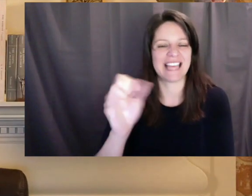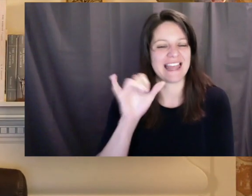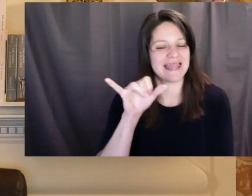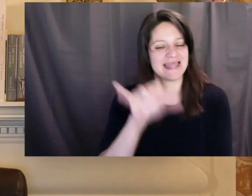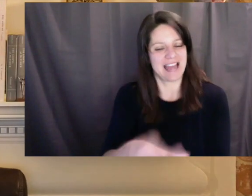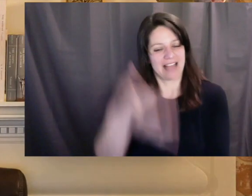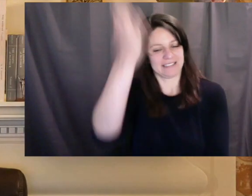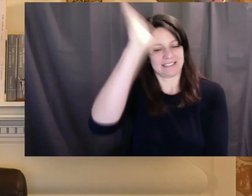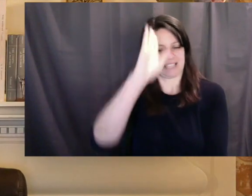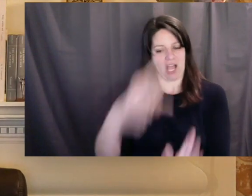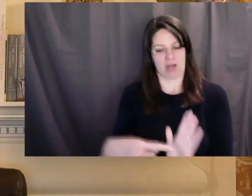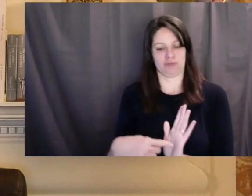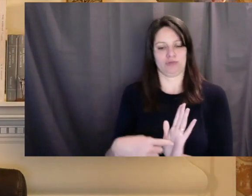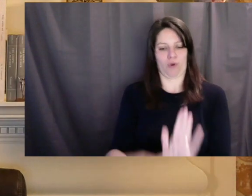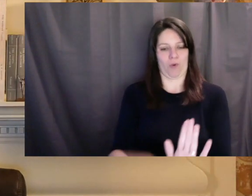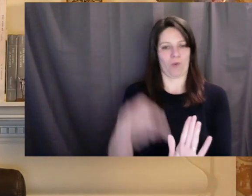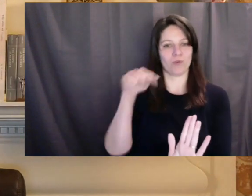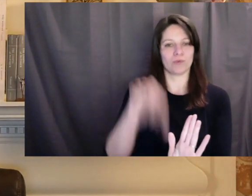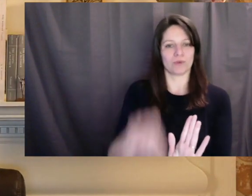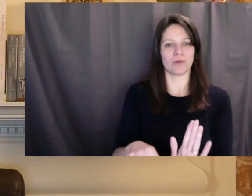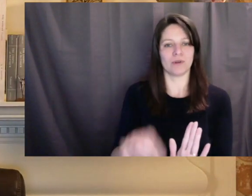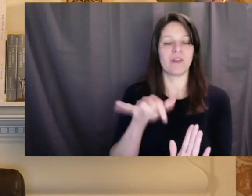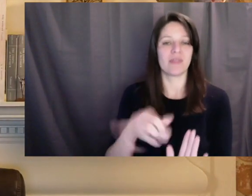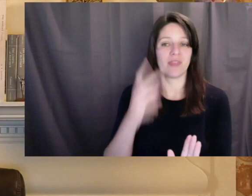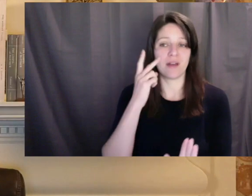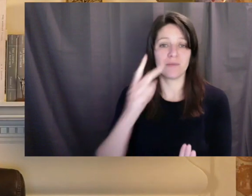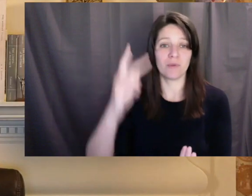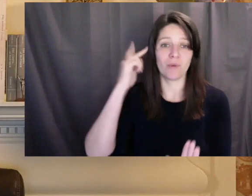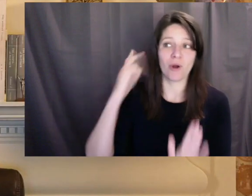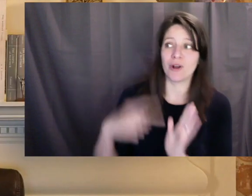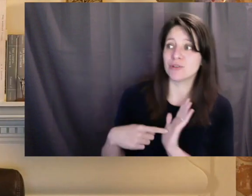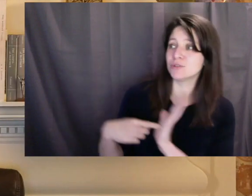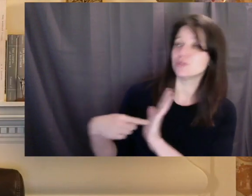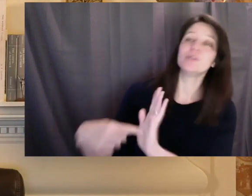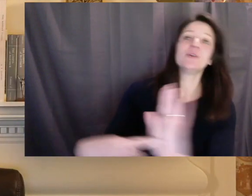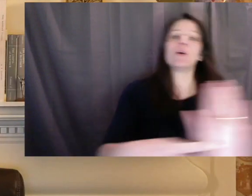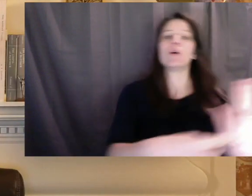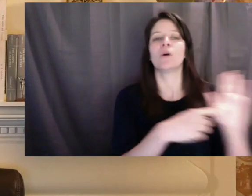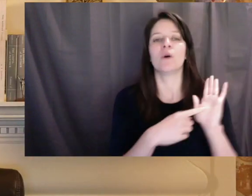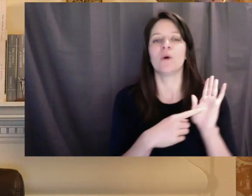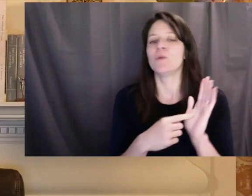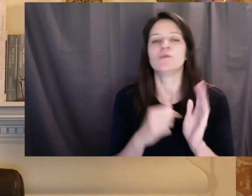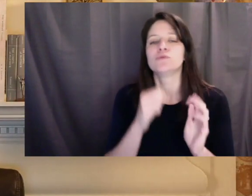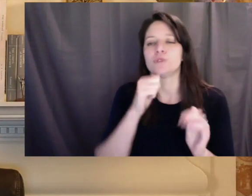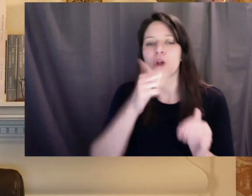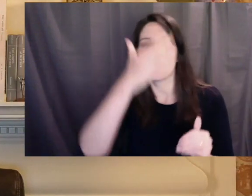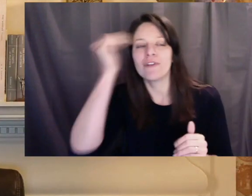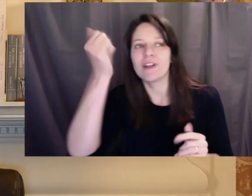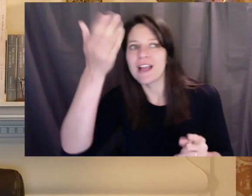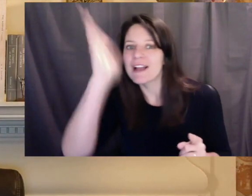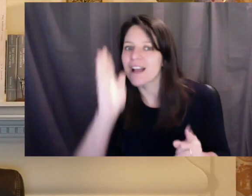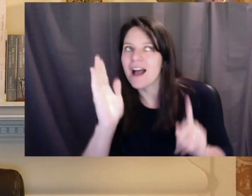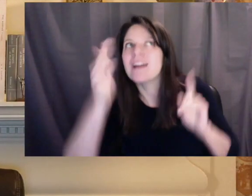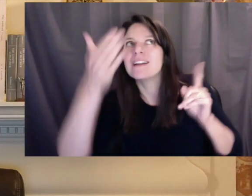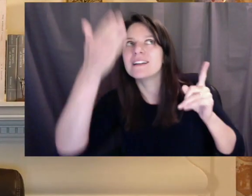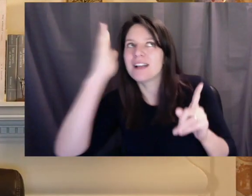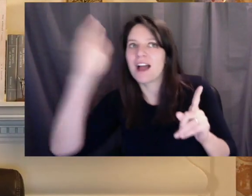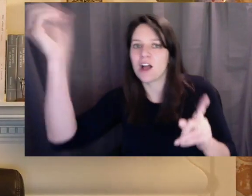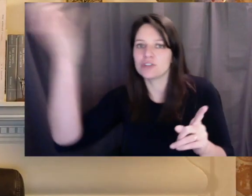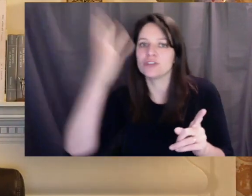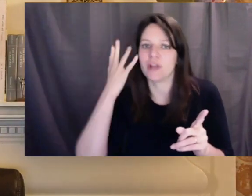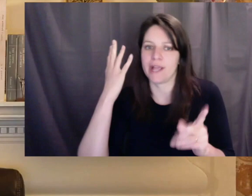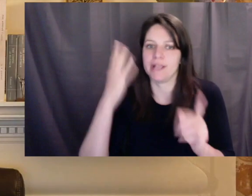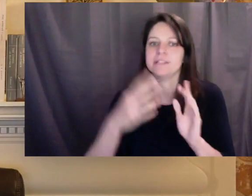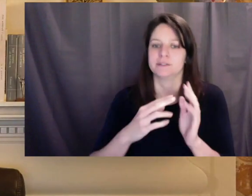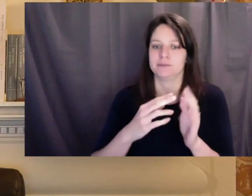and publicly declared it. By commemorating God's active presence in a permanent way, this memorial ensured that the people